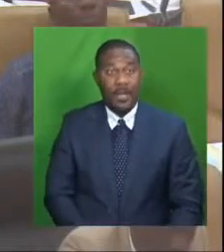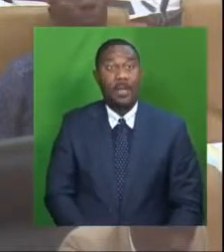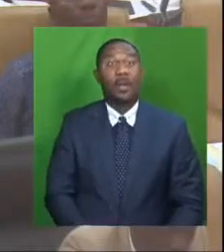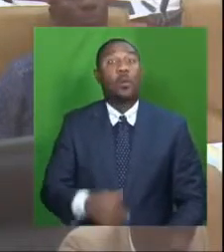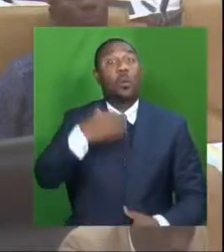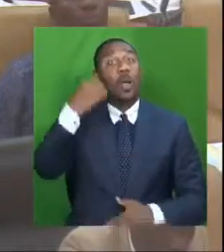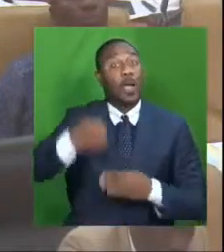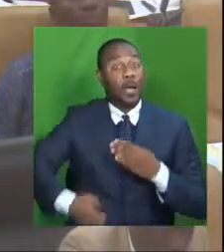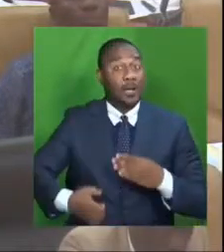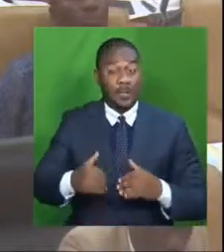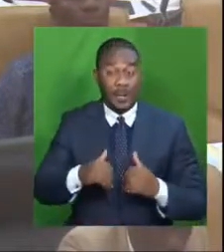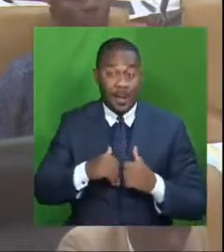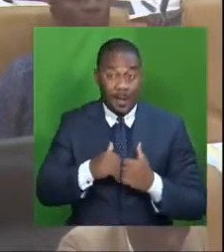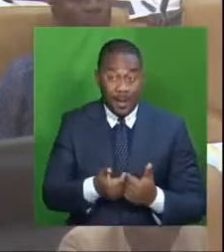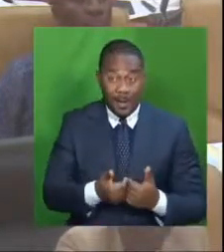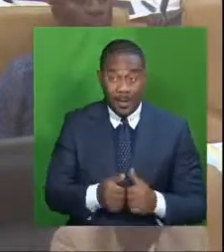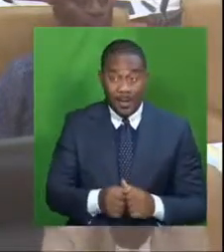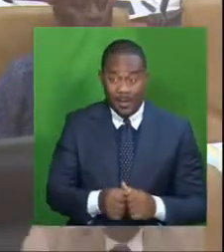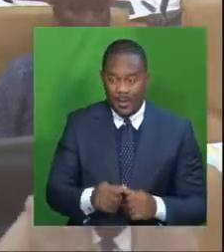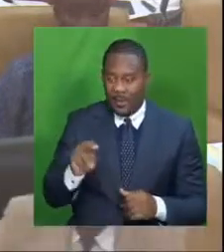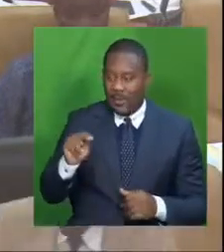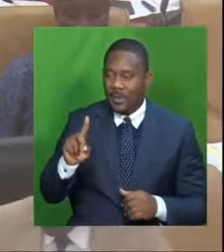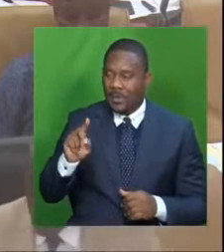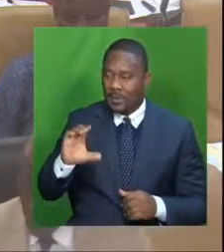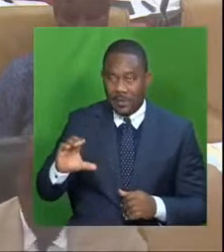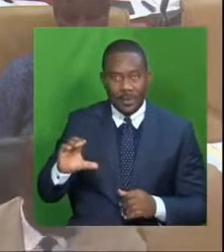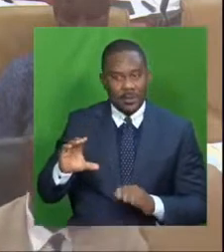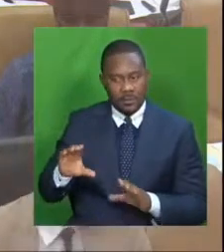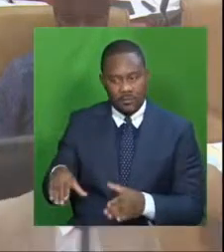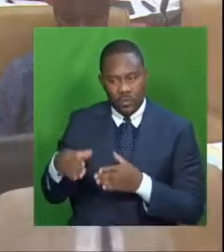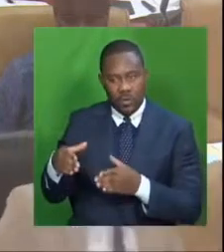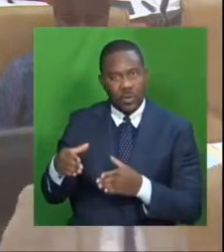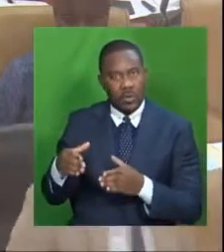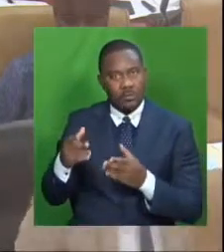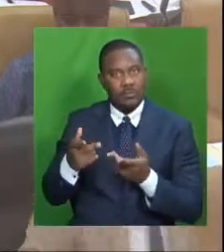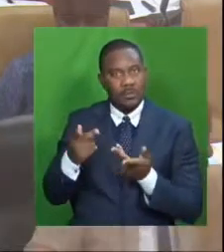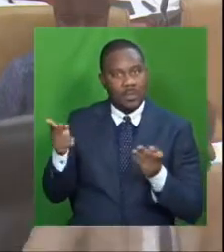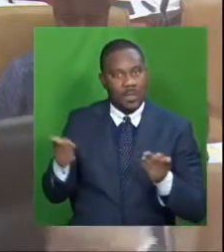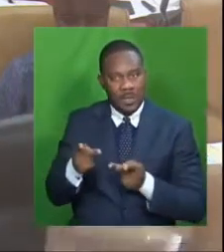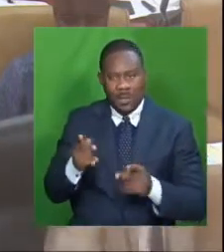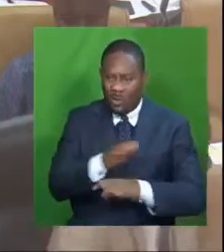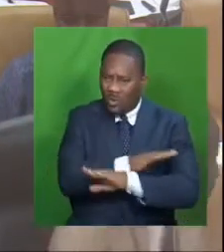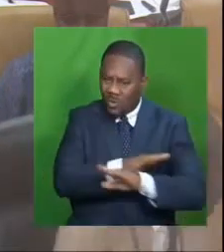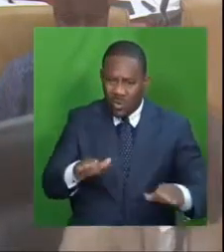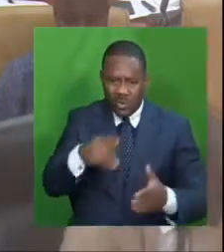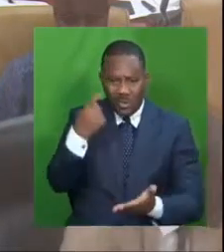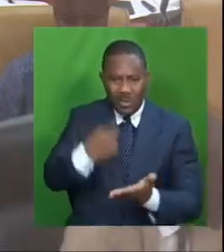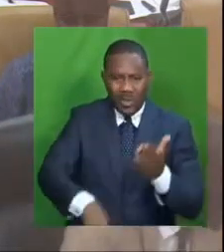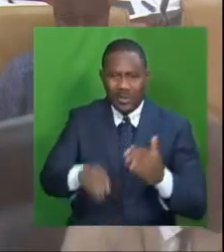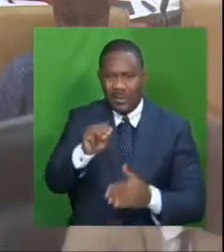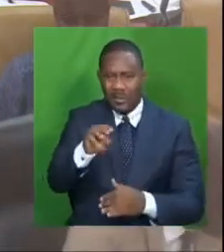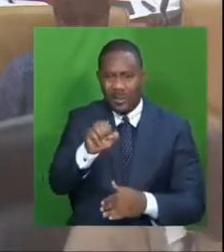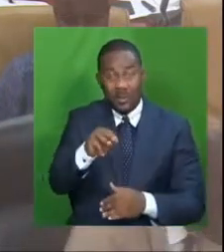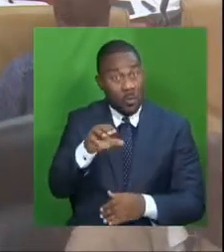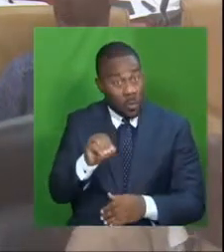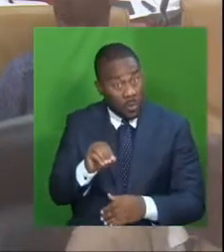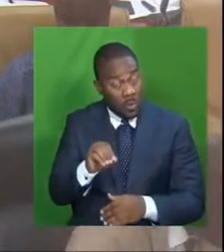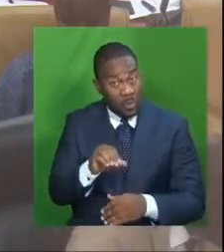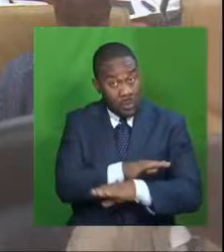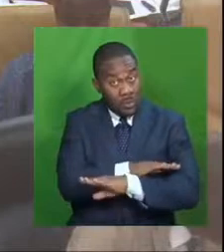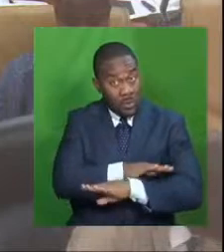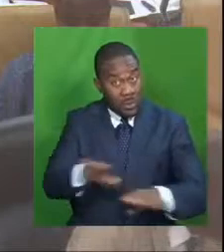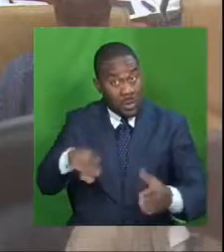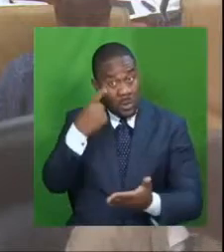that the NDC's position is that don't tax Momo. Don't tax